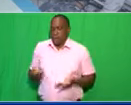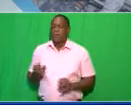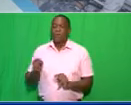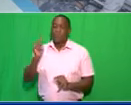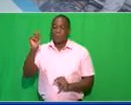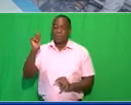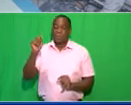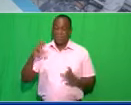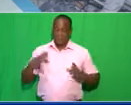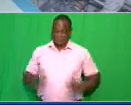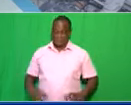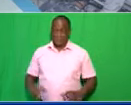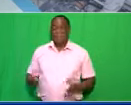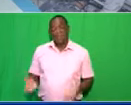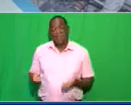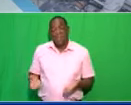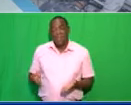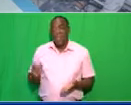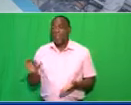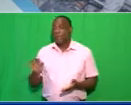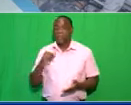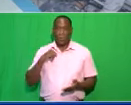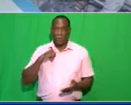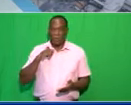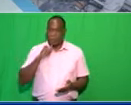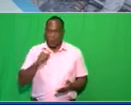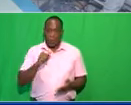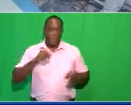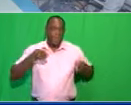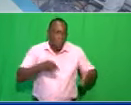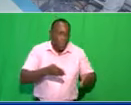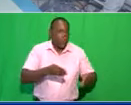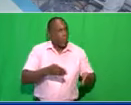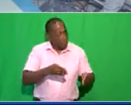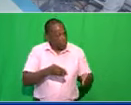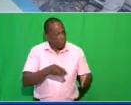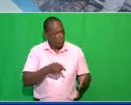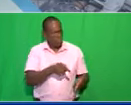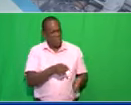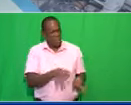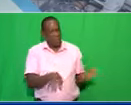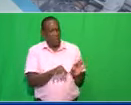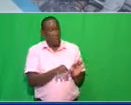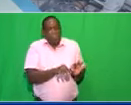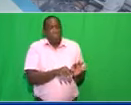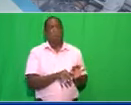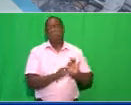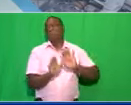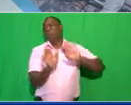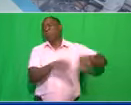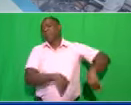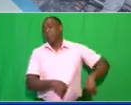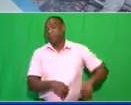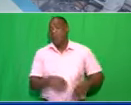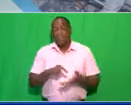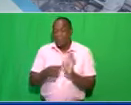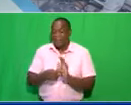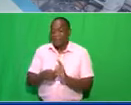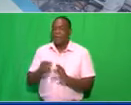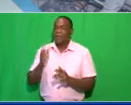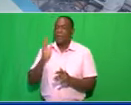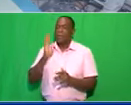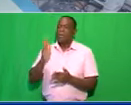enough to put them into the system in such a way that they are a part of the learning experiences the